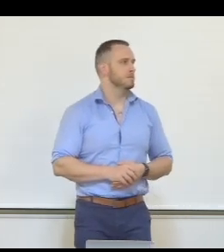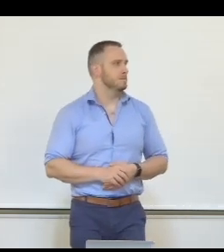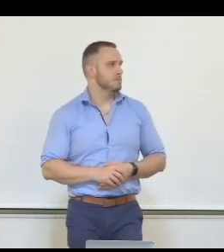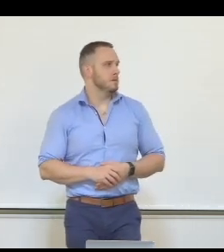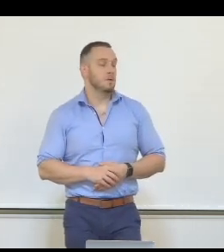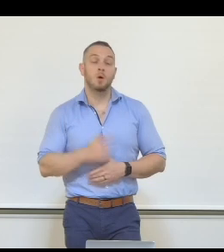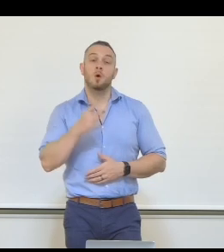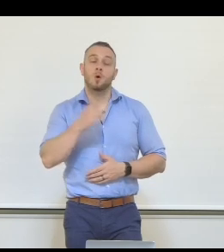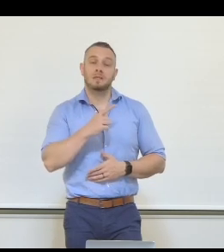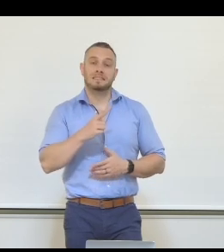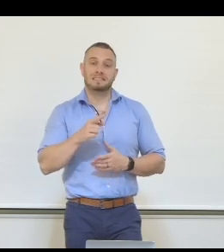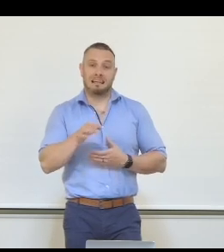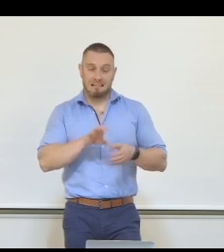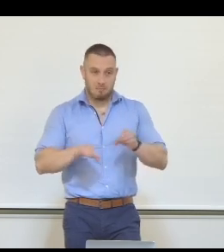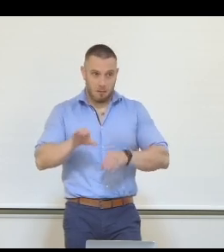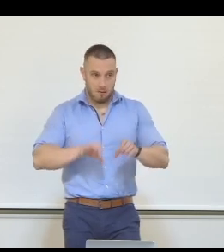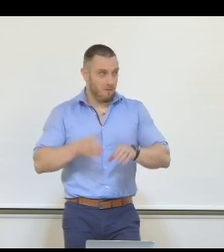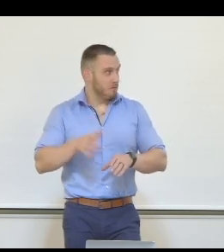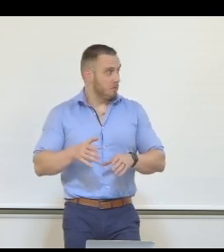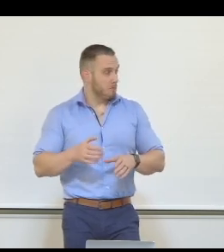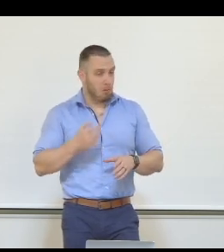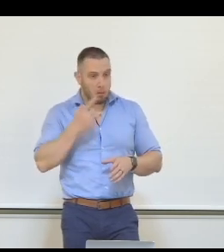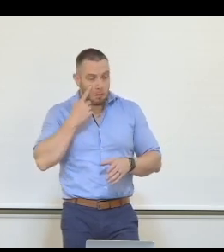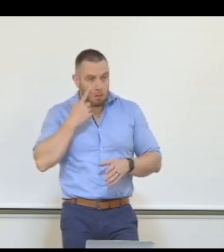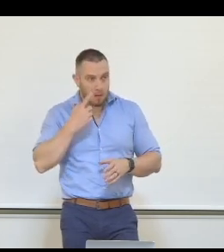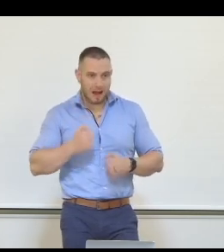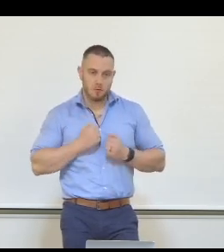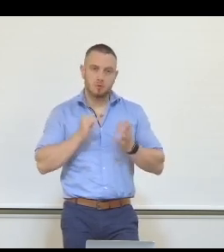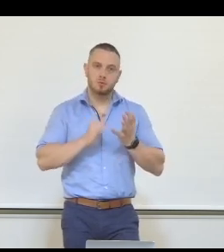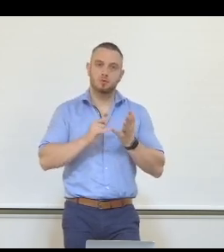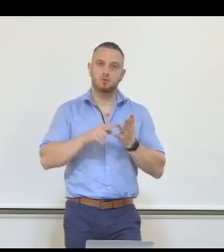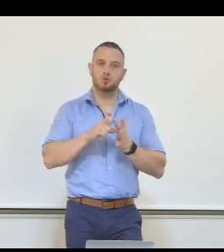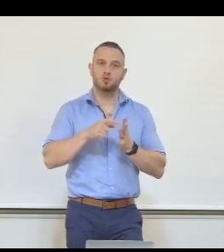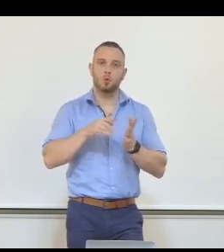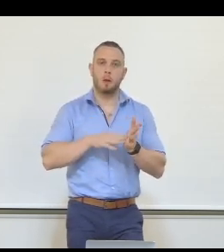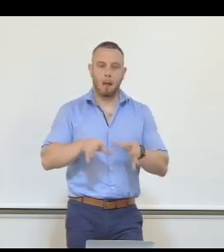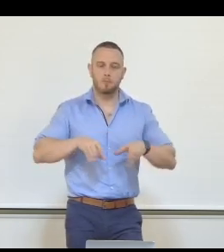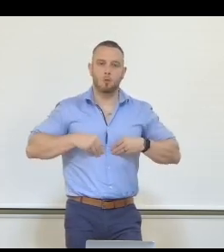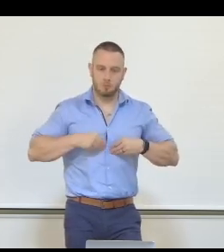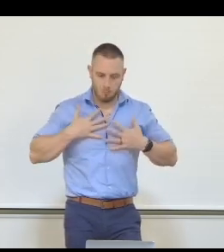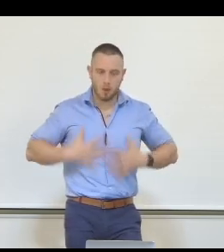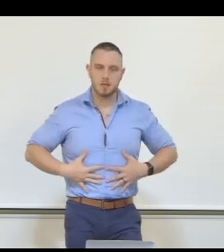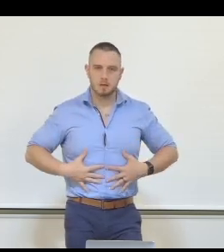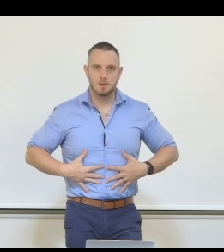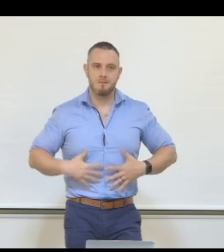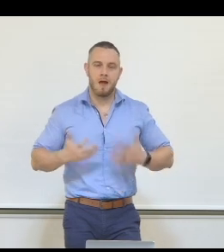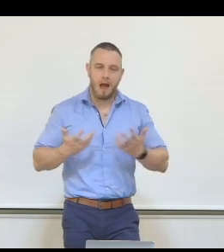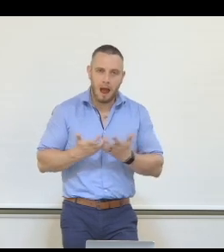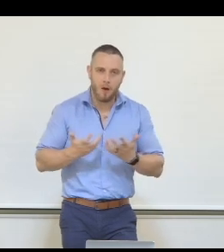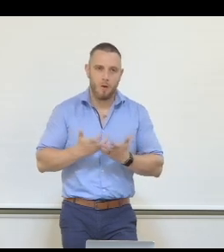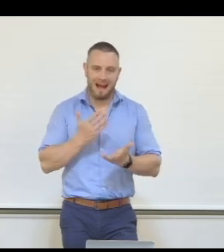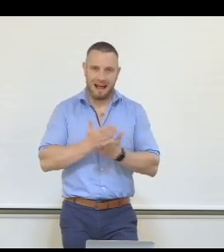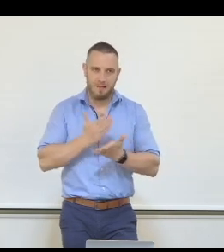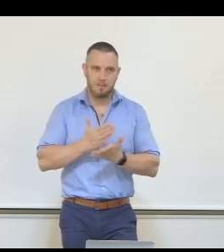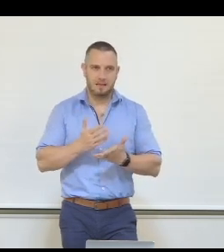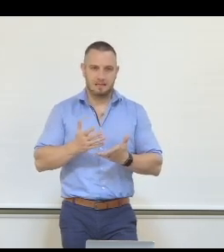this experiment was looking at our sodium absorption from the body and how it would actually